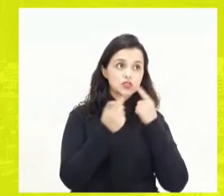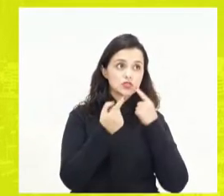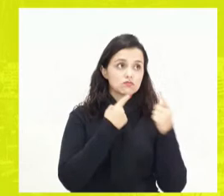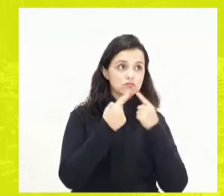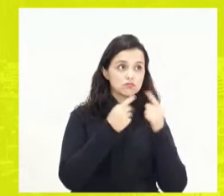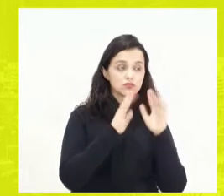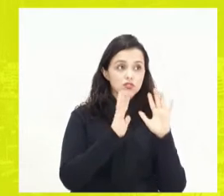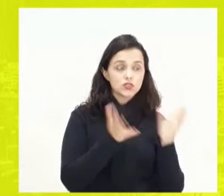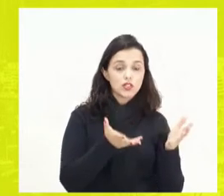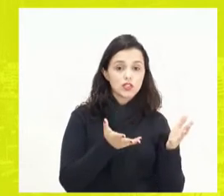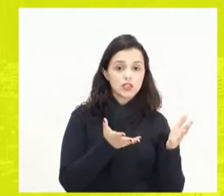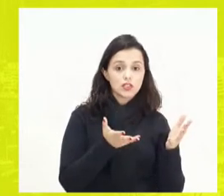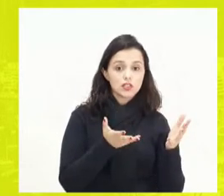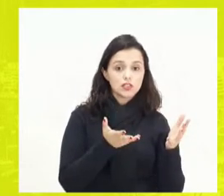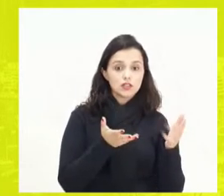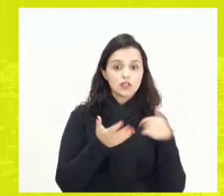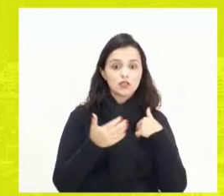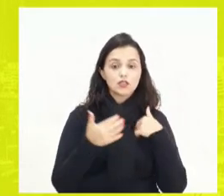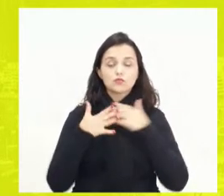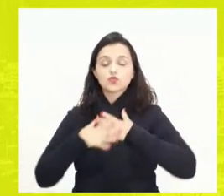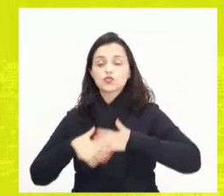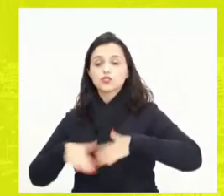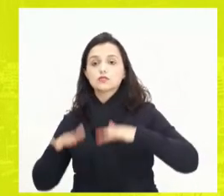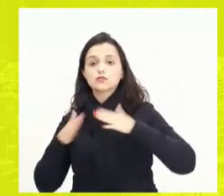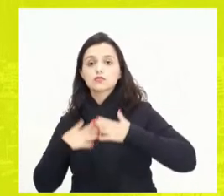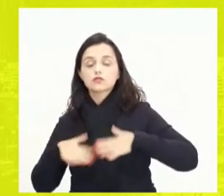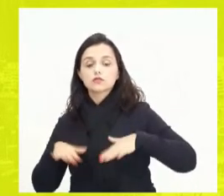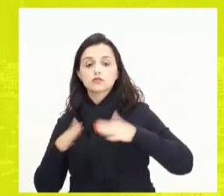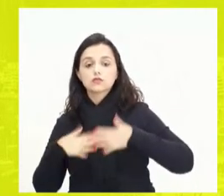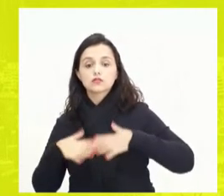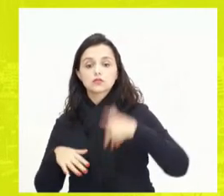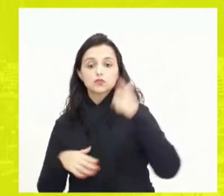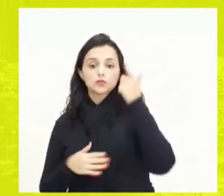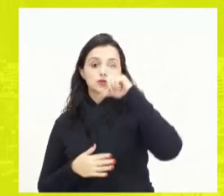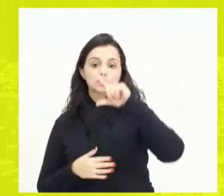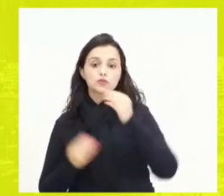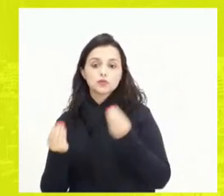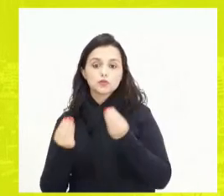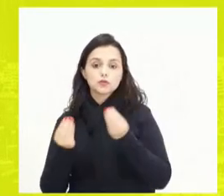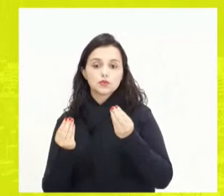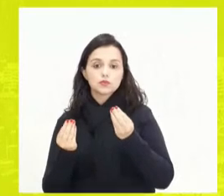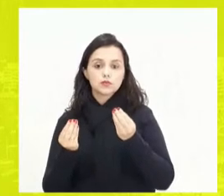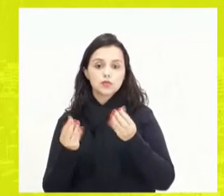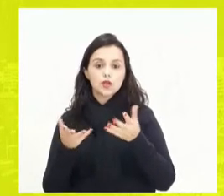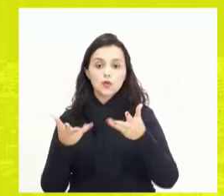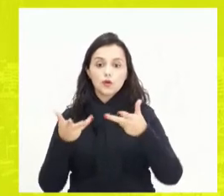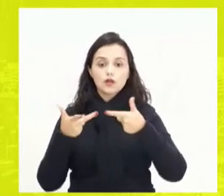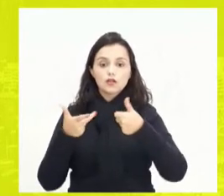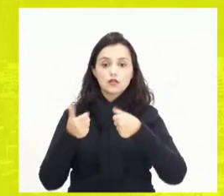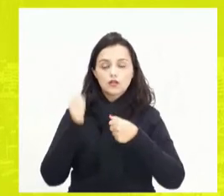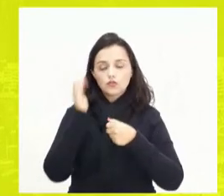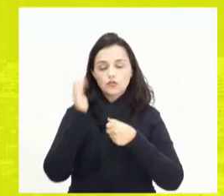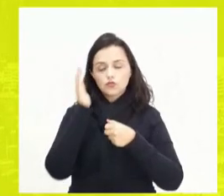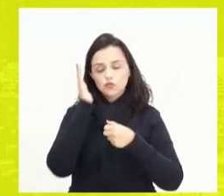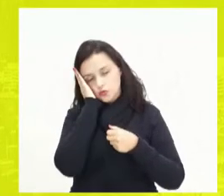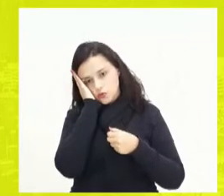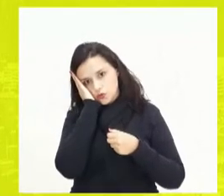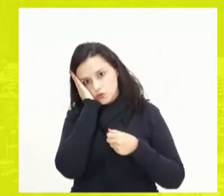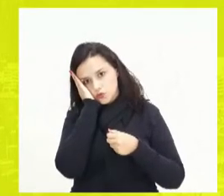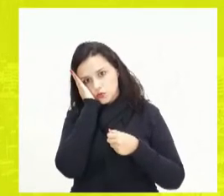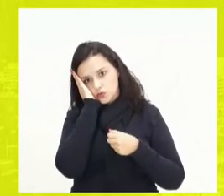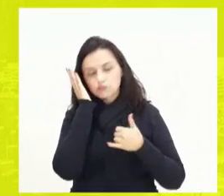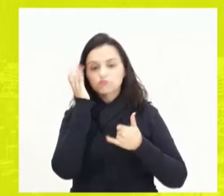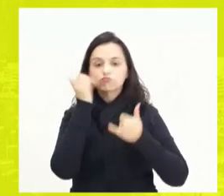limit how do i deal with my breast whether it's sleeping quality the